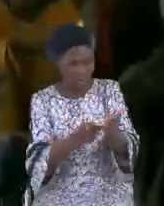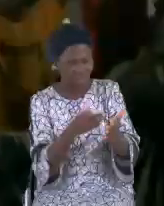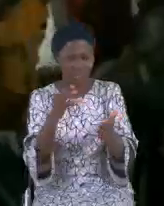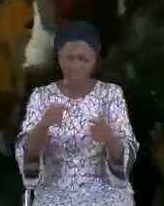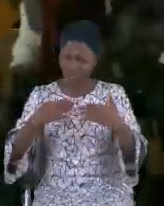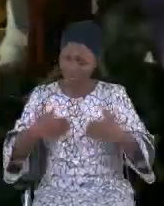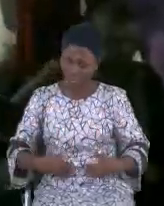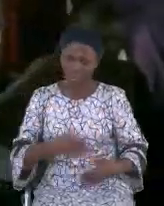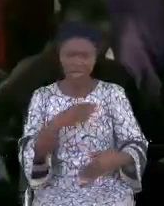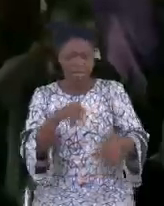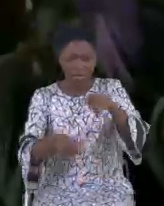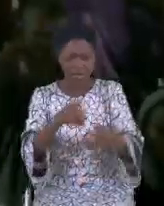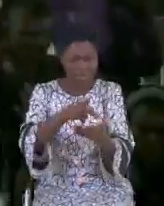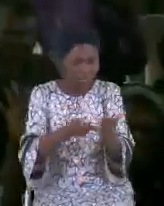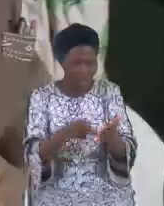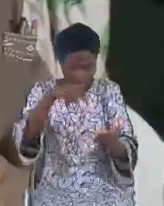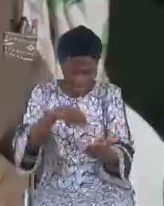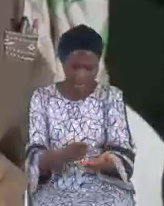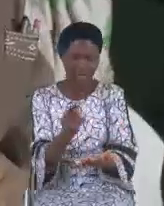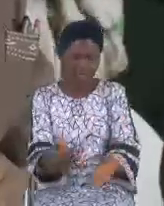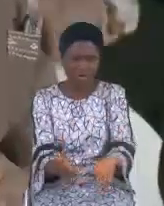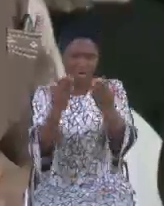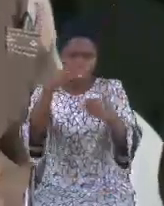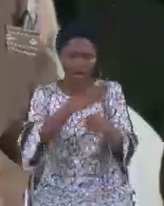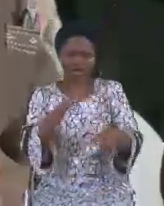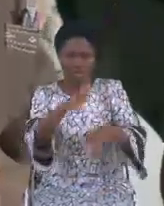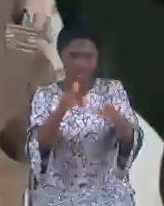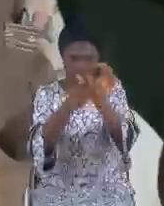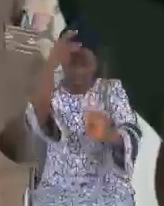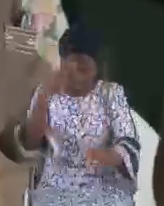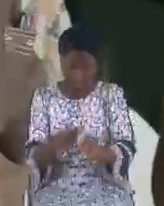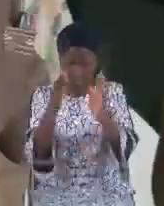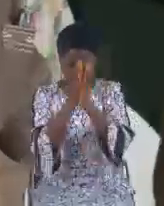parts. Rise up and walk in Jesus' name.